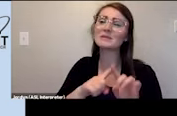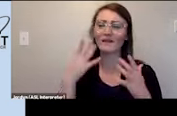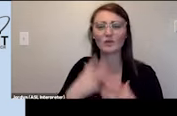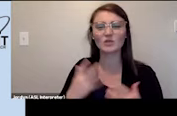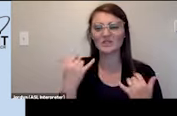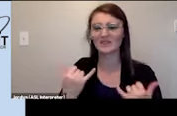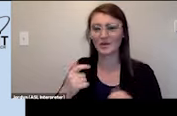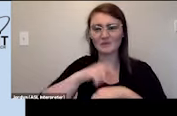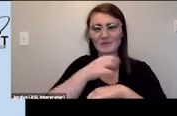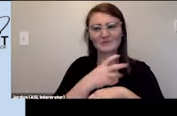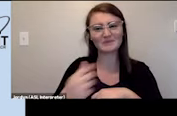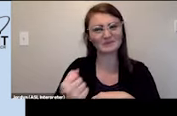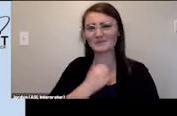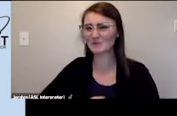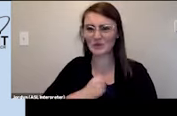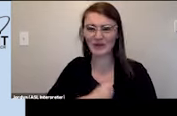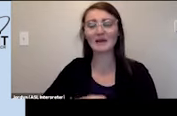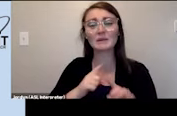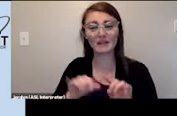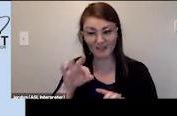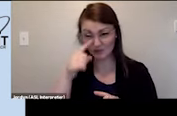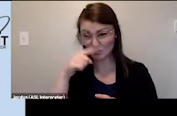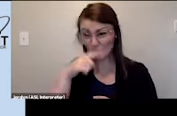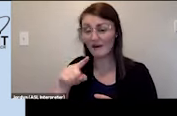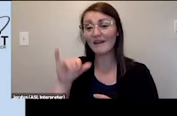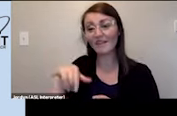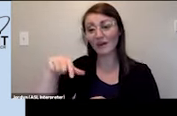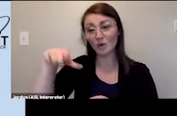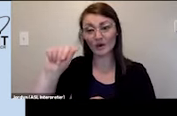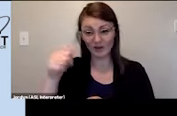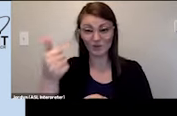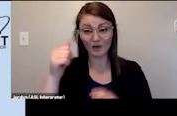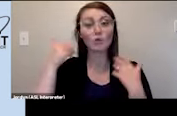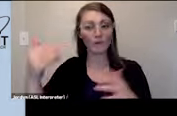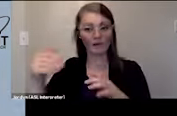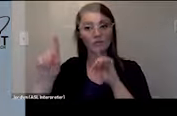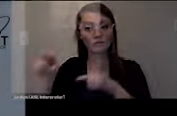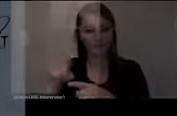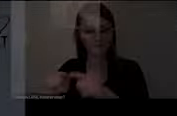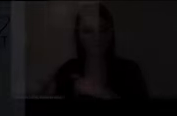to answer them on air. But if you could please open the Q&A and respond to some of the questions via text, that would be fantastic.